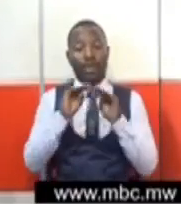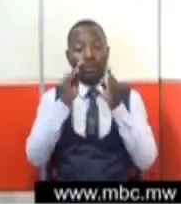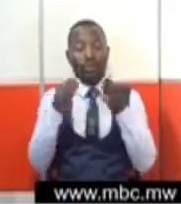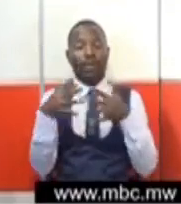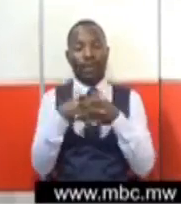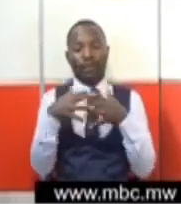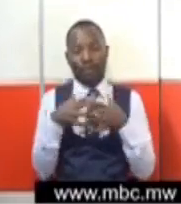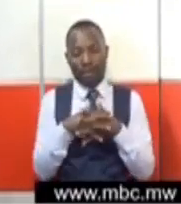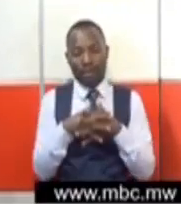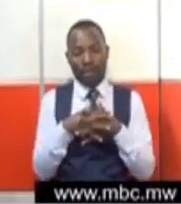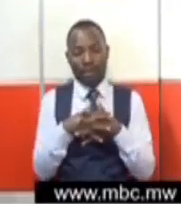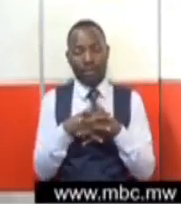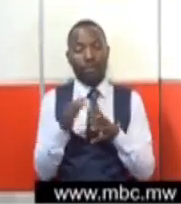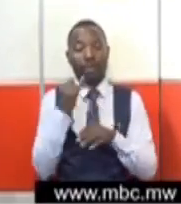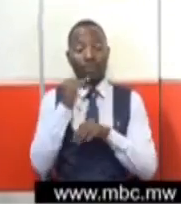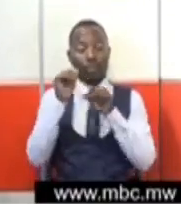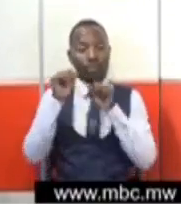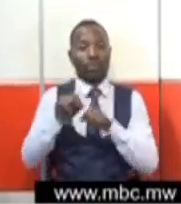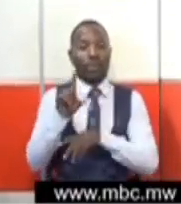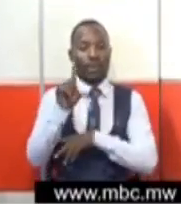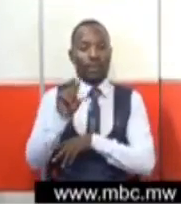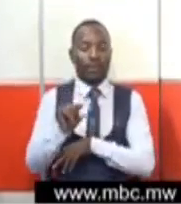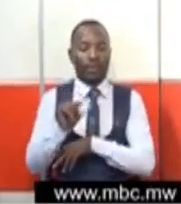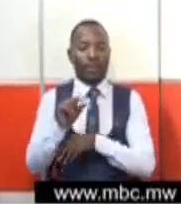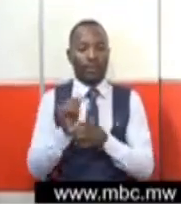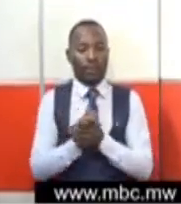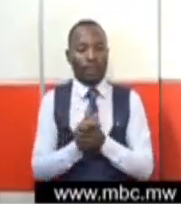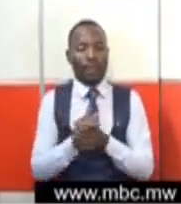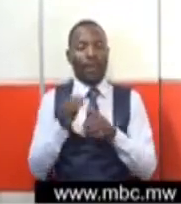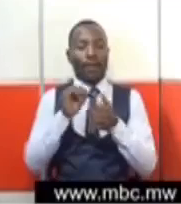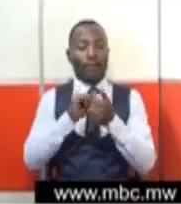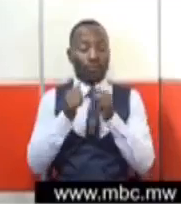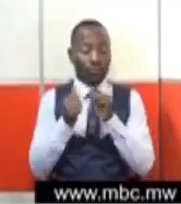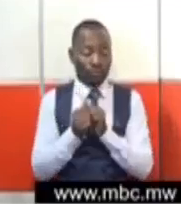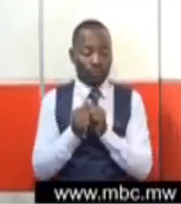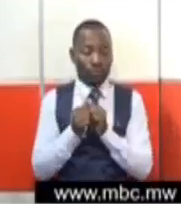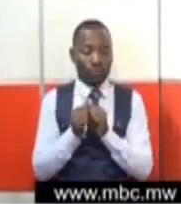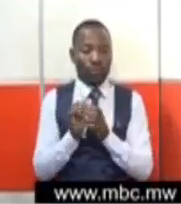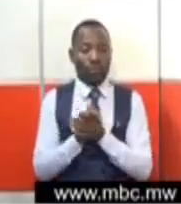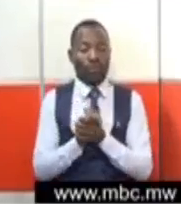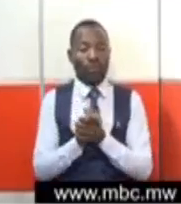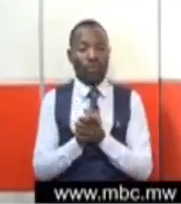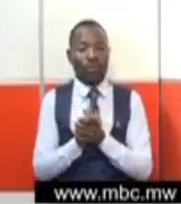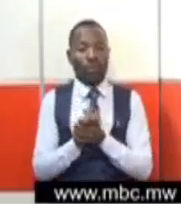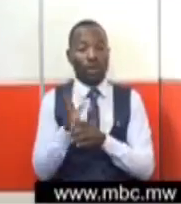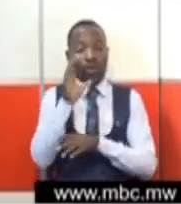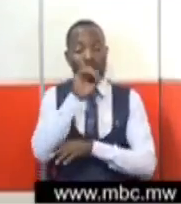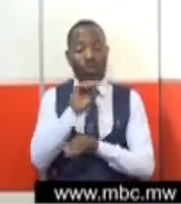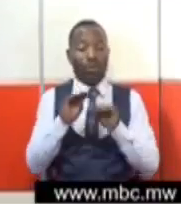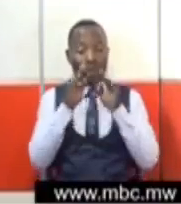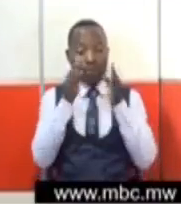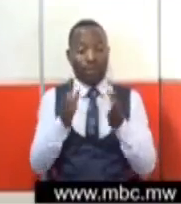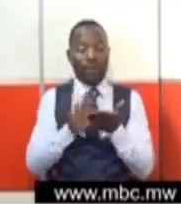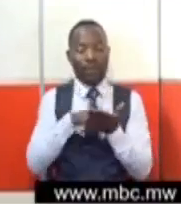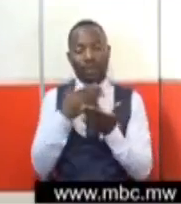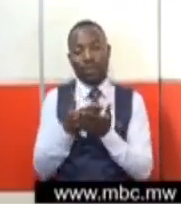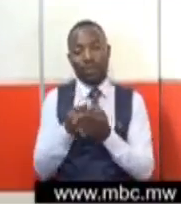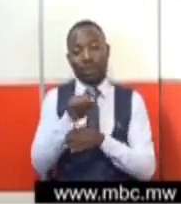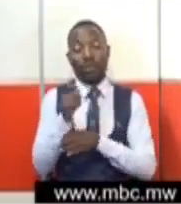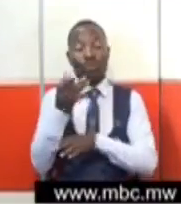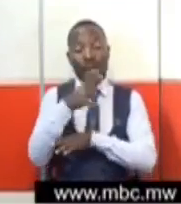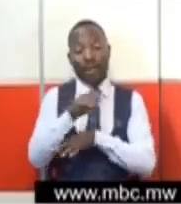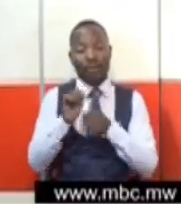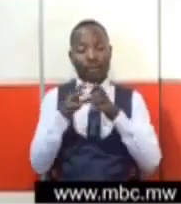that they should reduce this issue of learner-pupil ratio. In our schools, we have that big